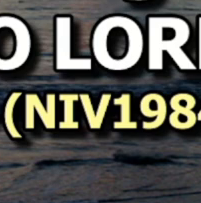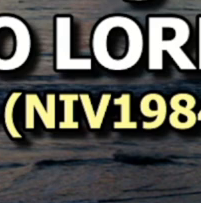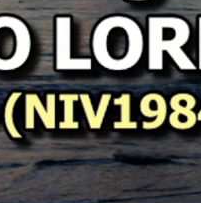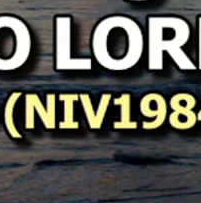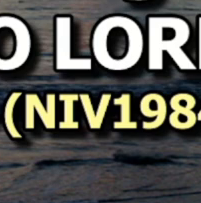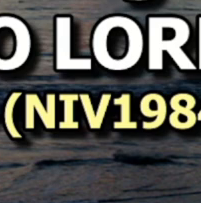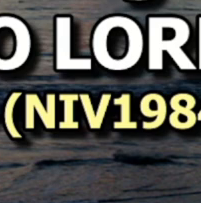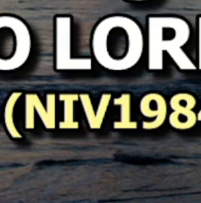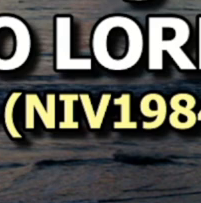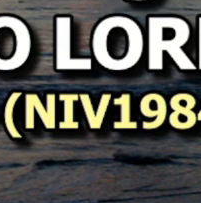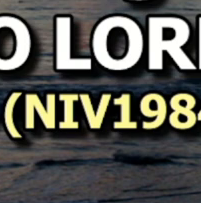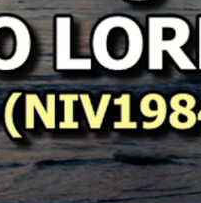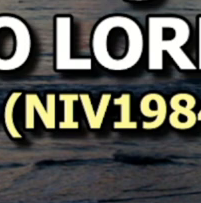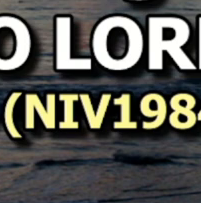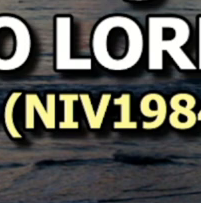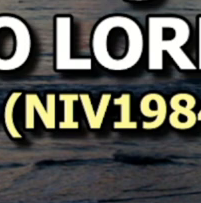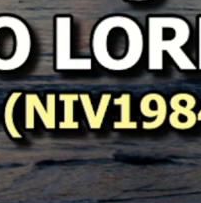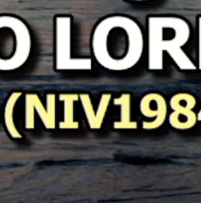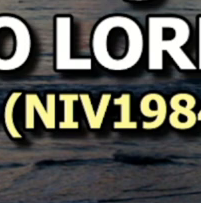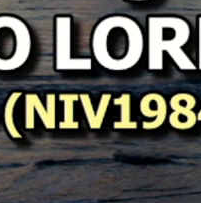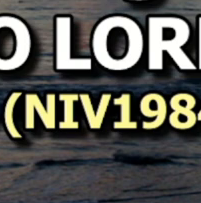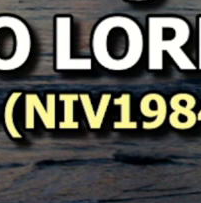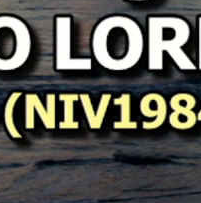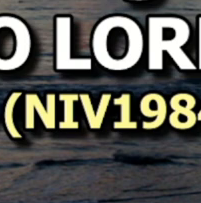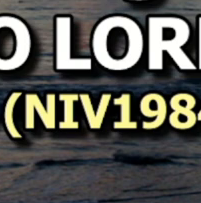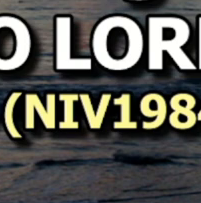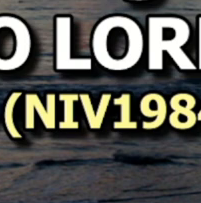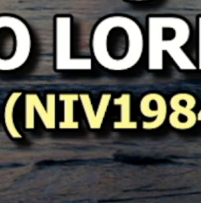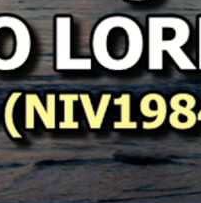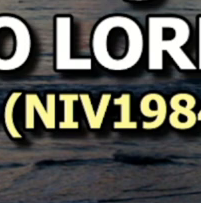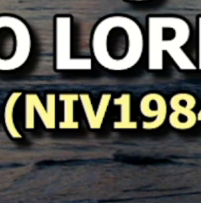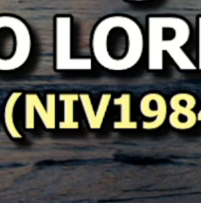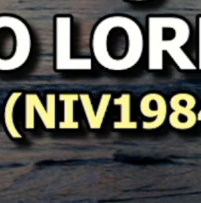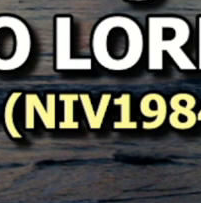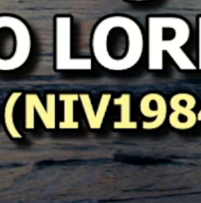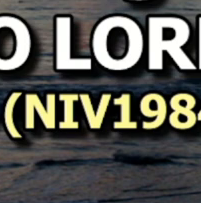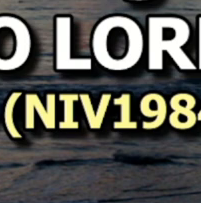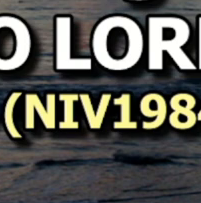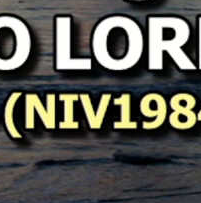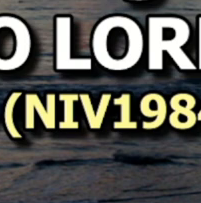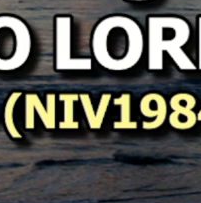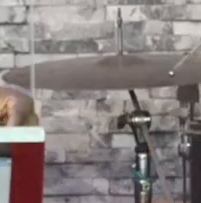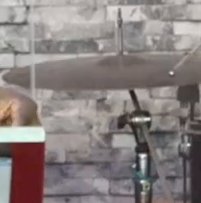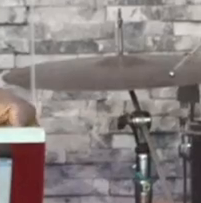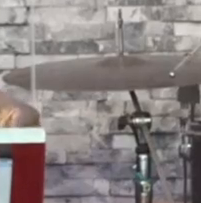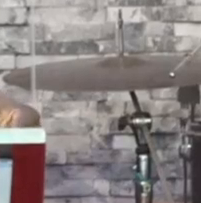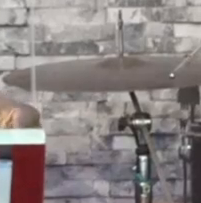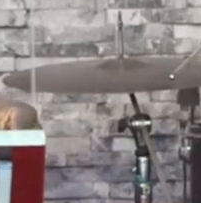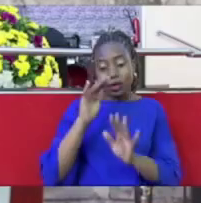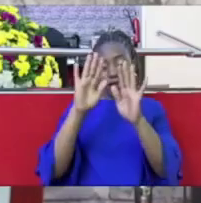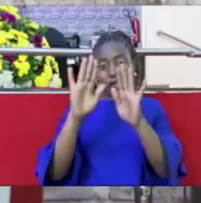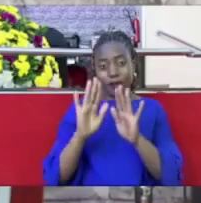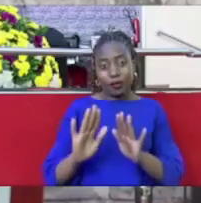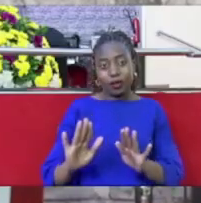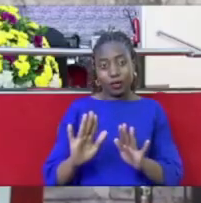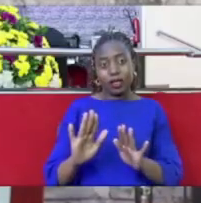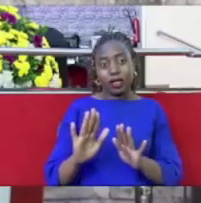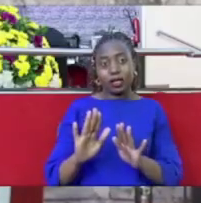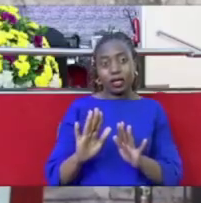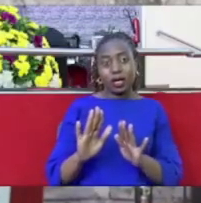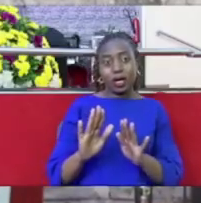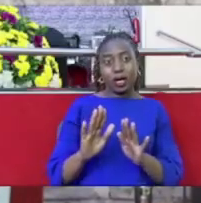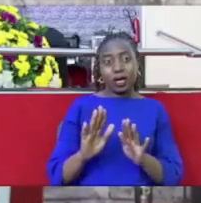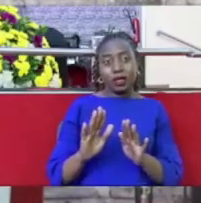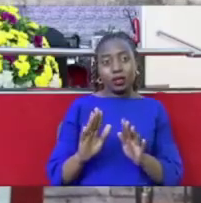hata kabla he already knows your intention. Tayari anajua nia yako. And that's why I believe it's also important to be very choosy. Ndio